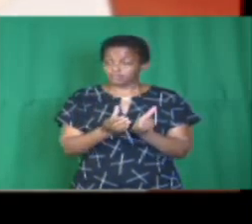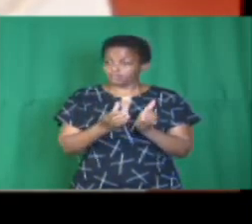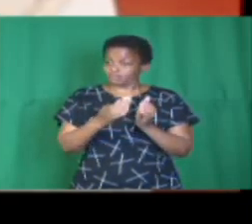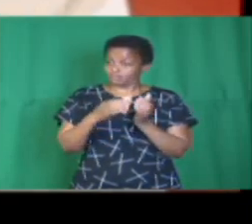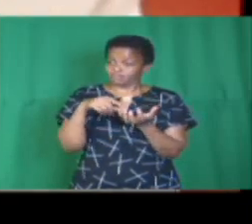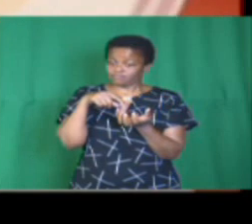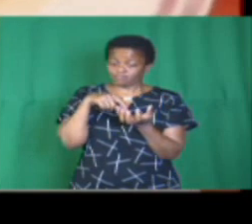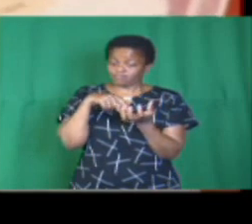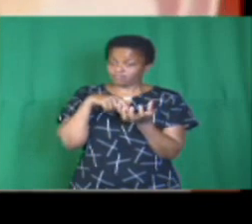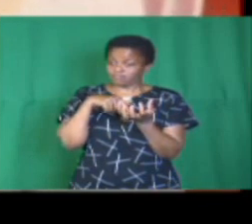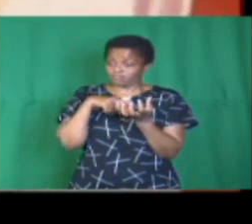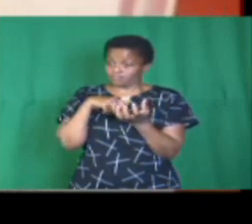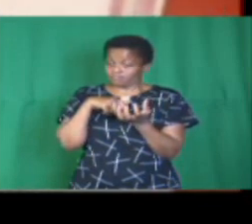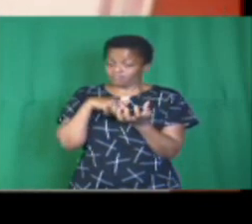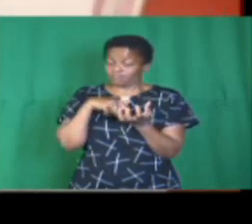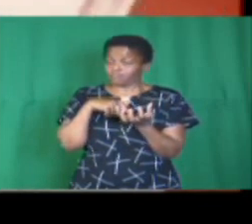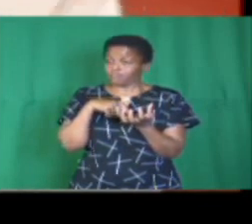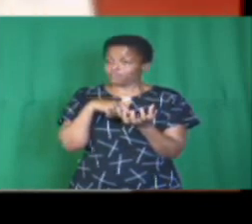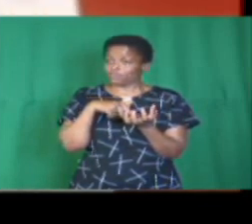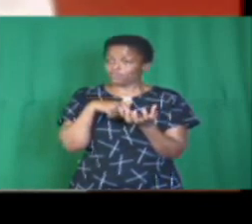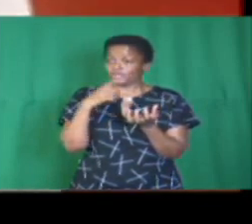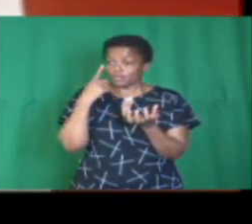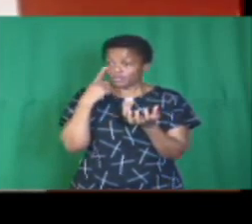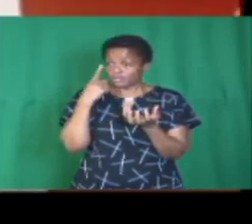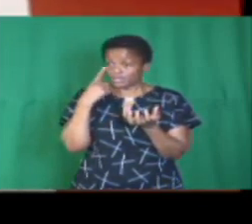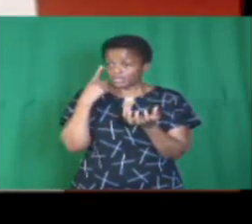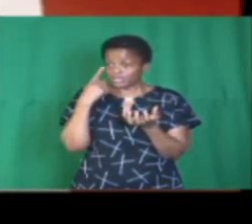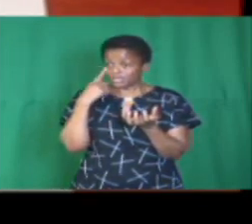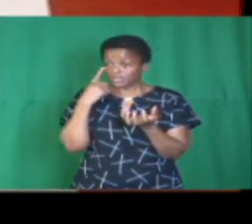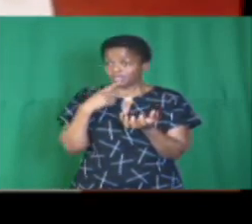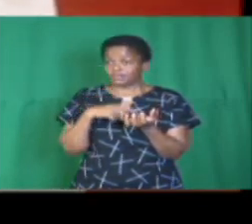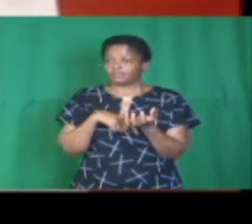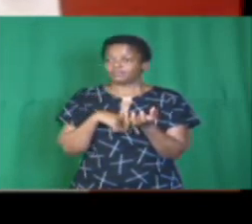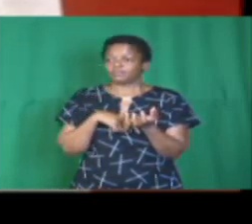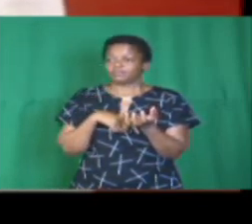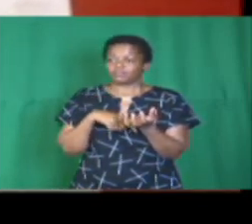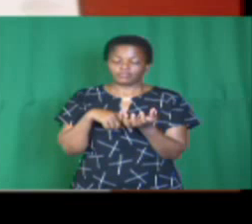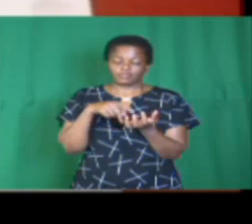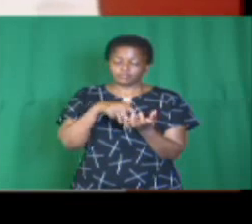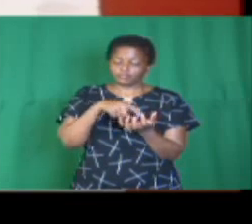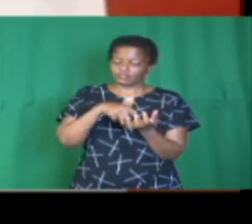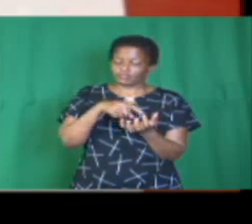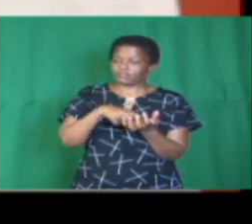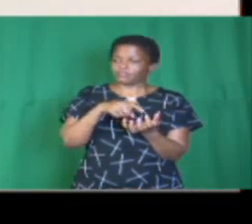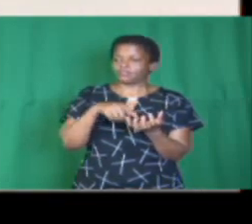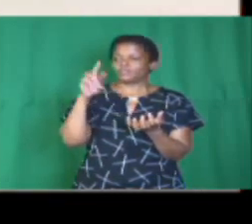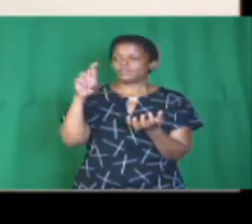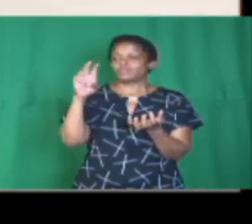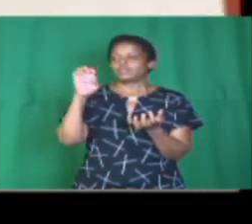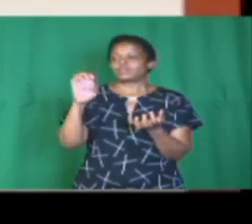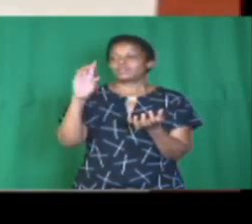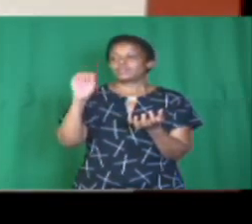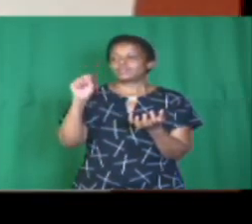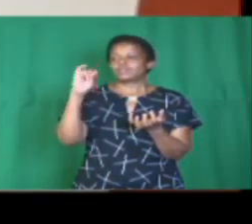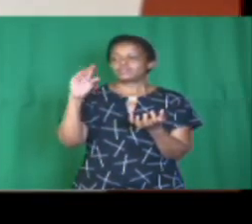our filtration, the process. So there we are showing you the residue. And then that is